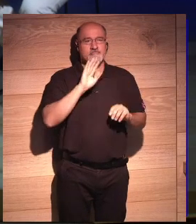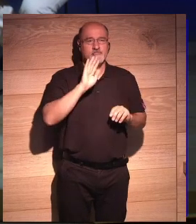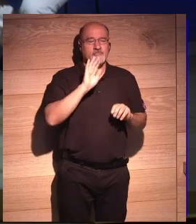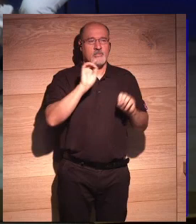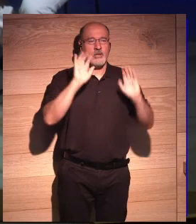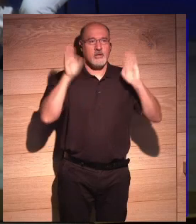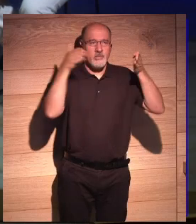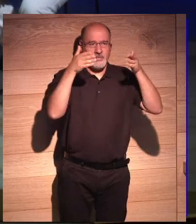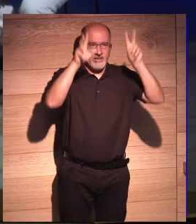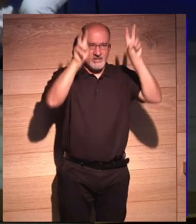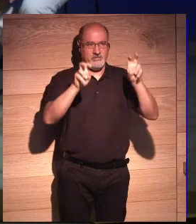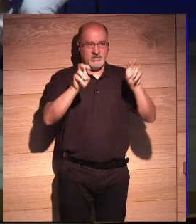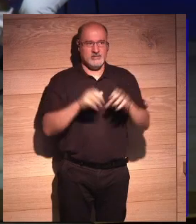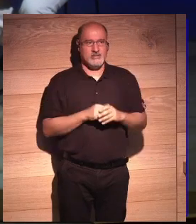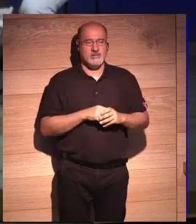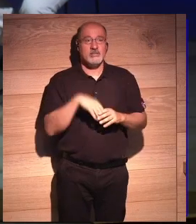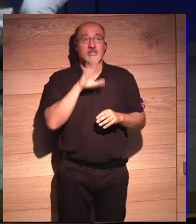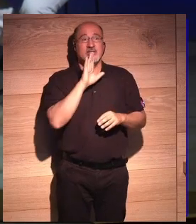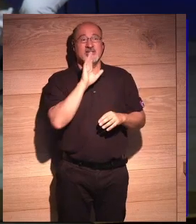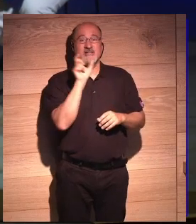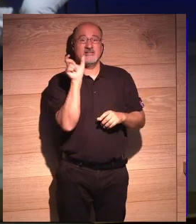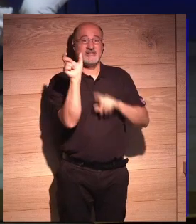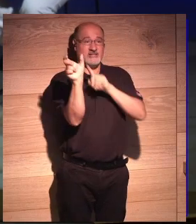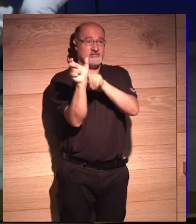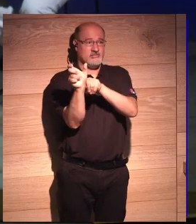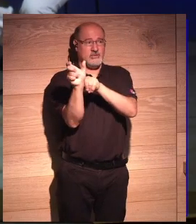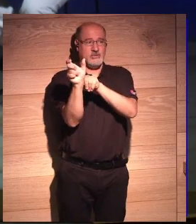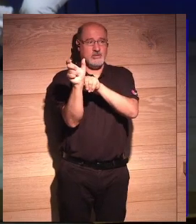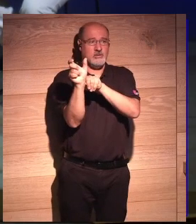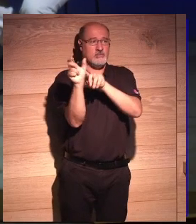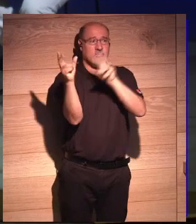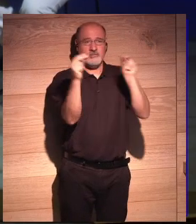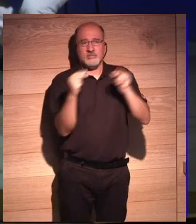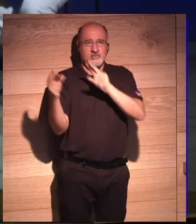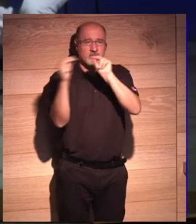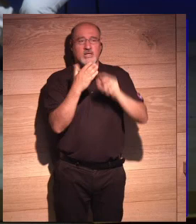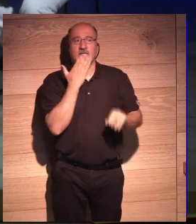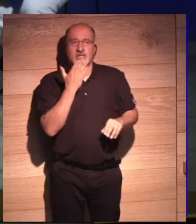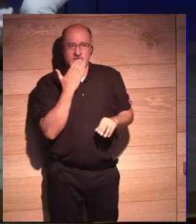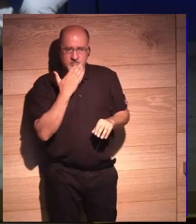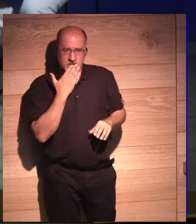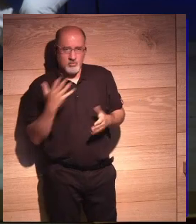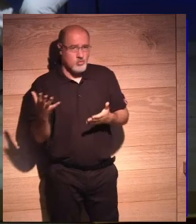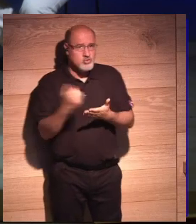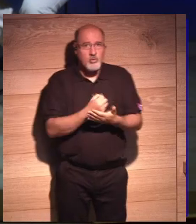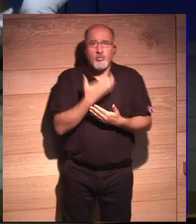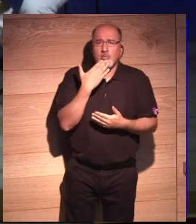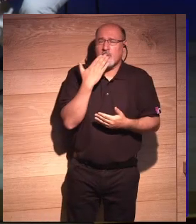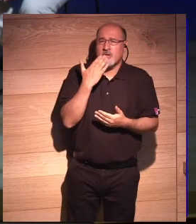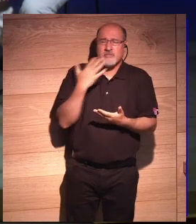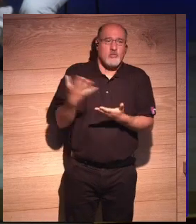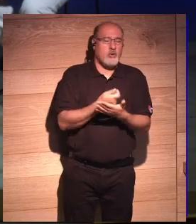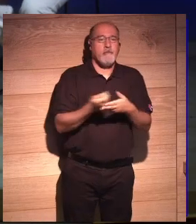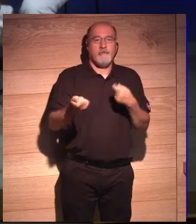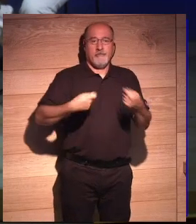There's something where I would like to focus on. You are Speaking about entertainment,